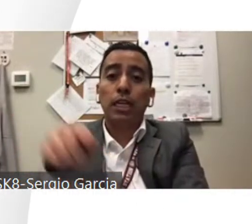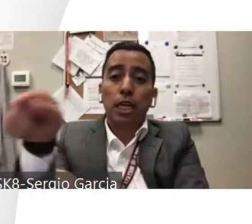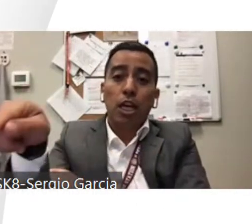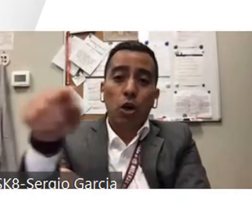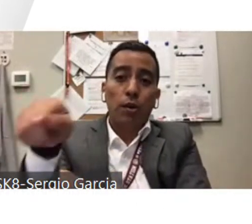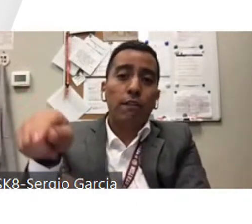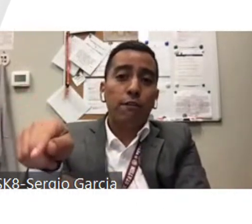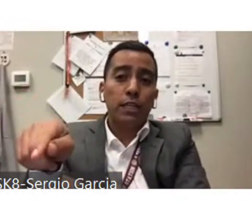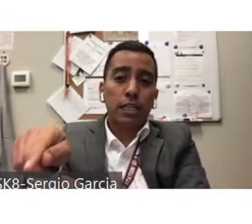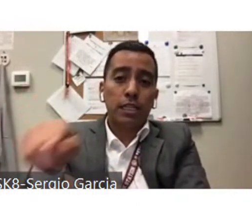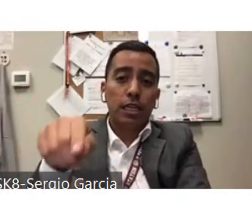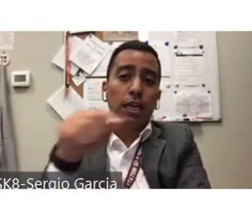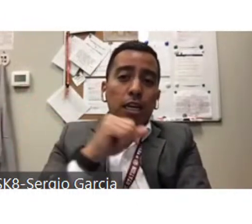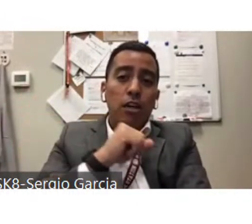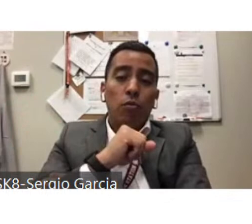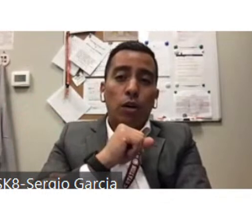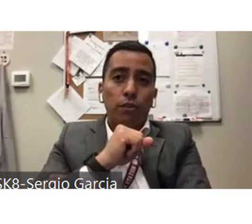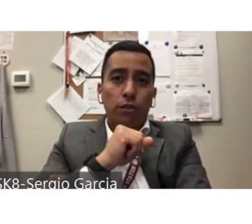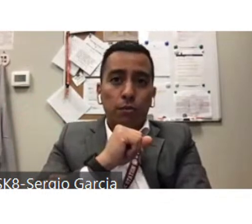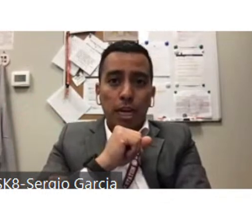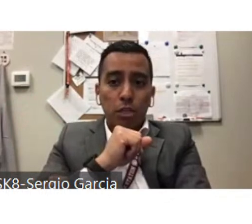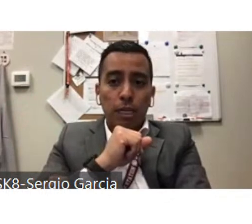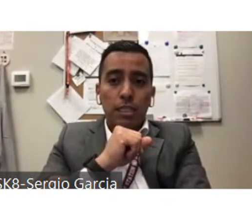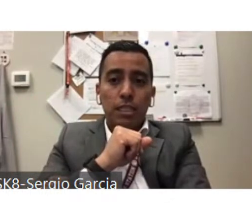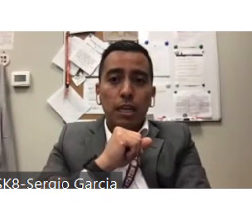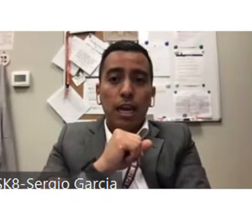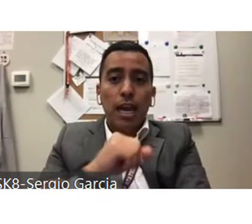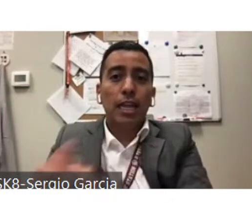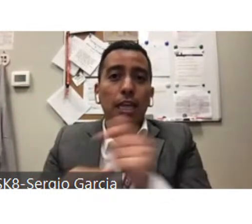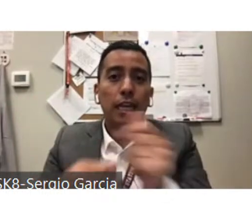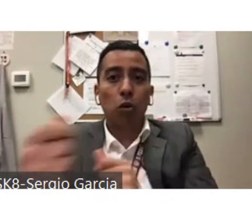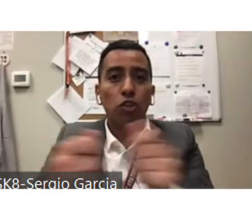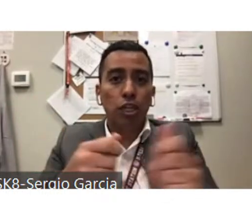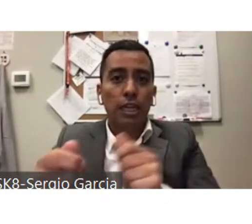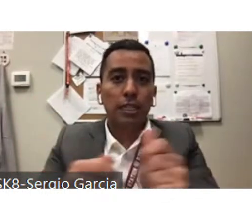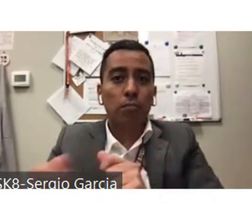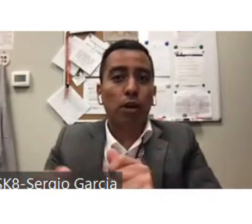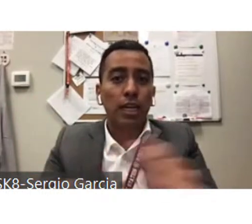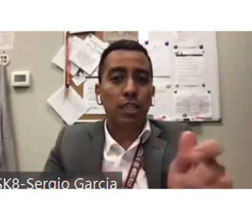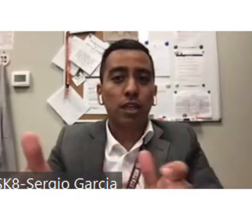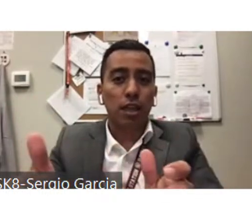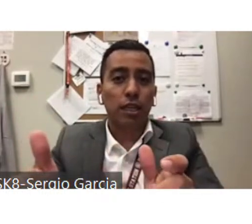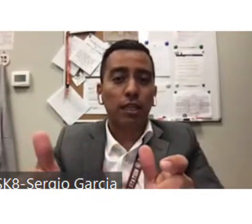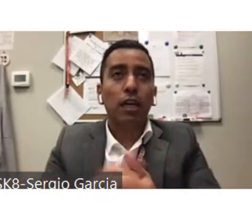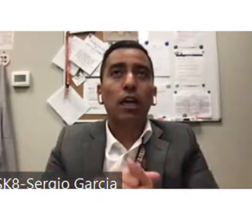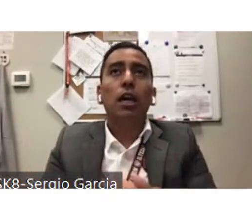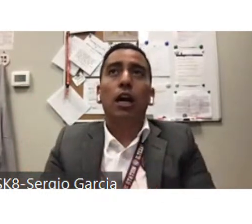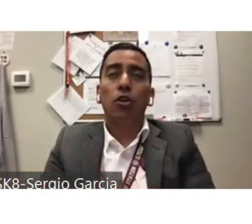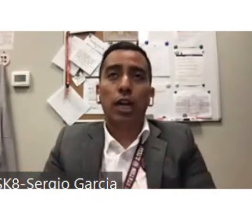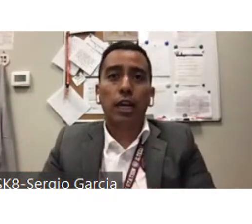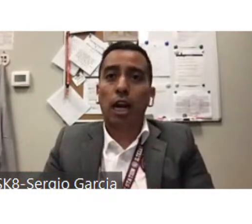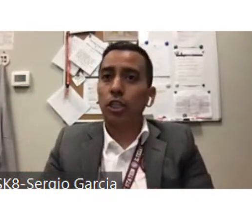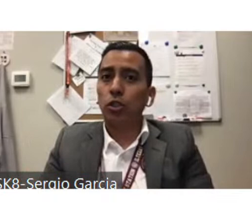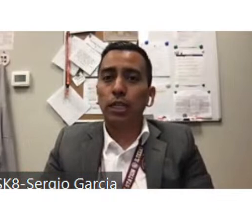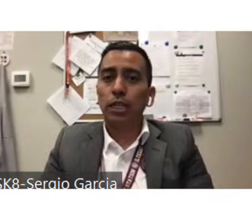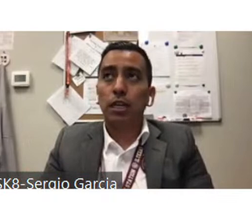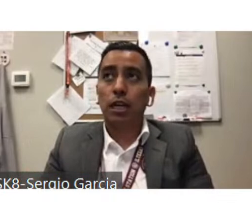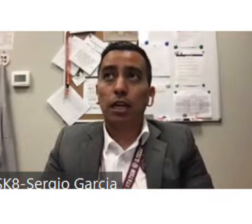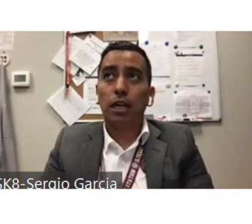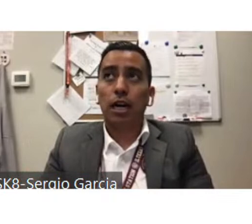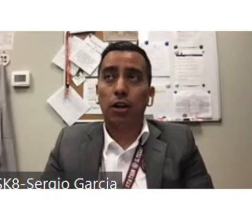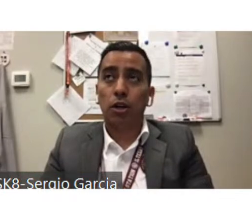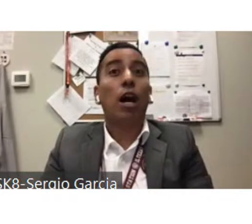to be going and visit one of your classmates and negotiate the price of something. Okay, are you doing